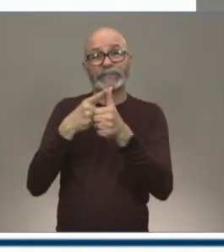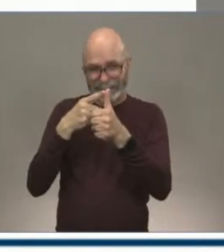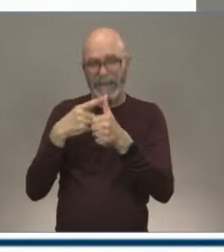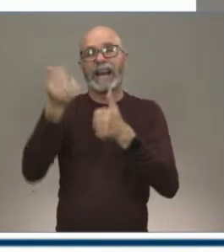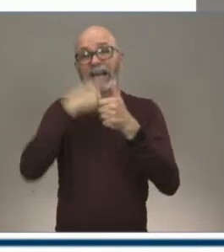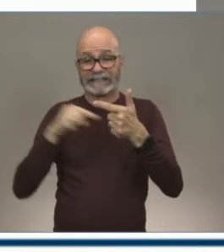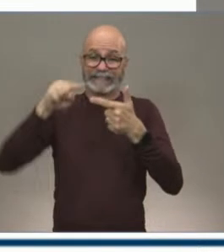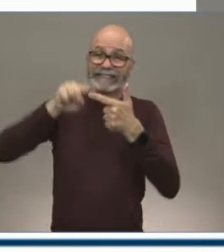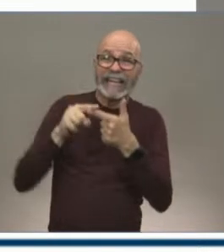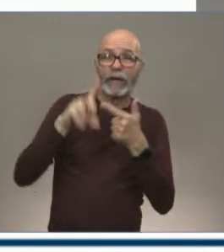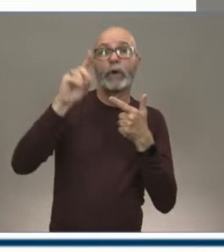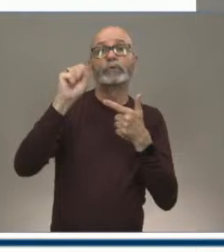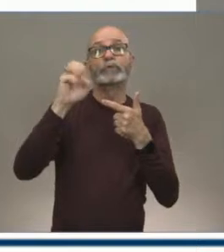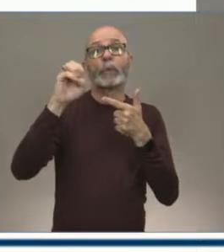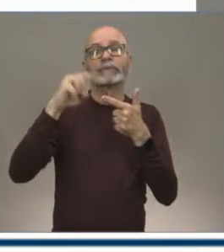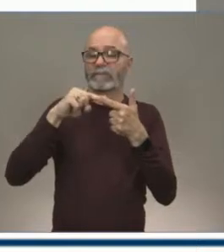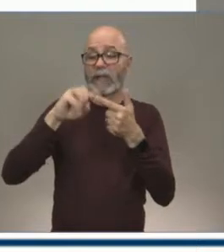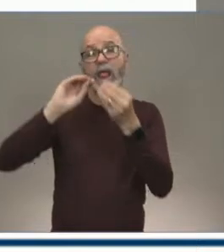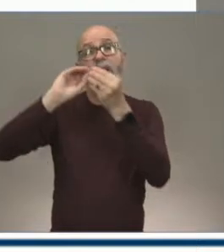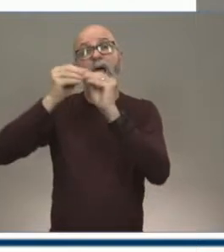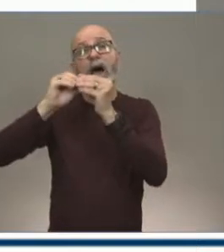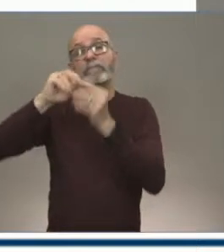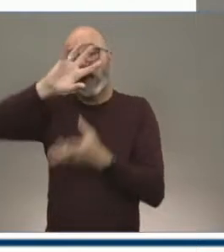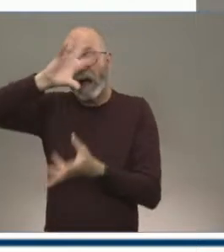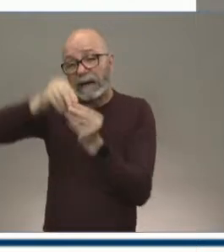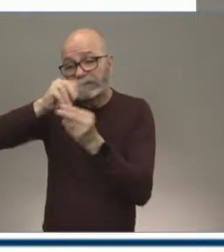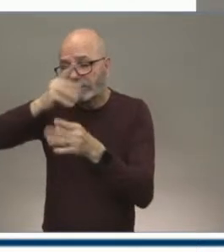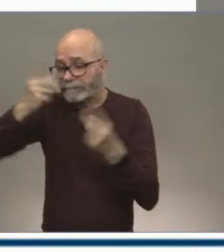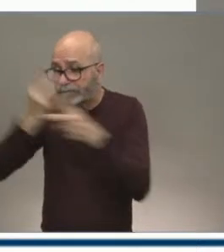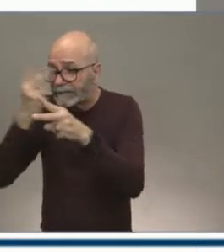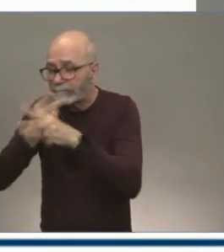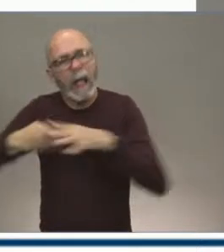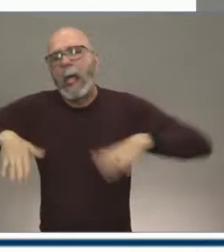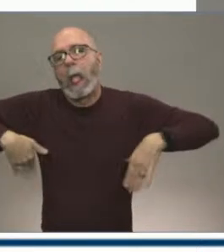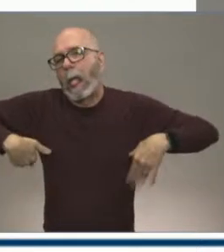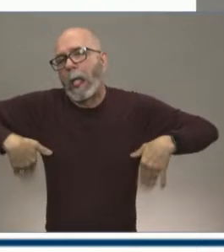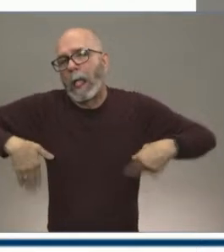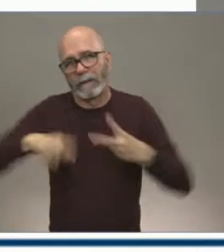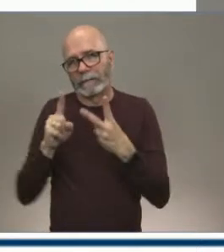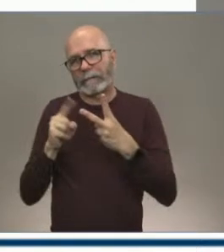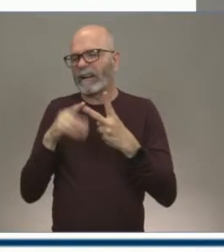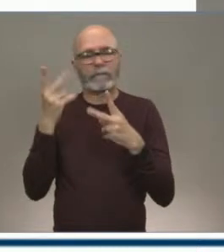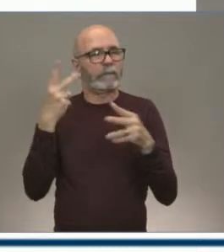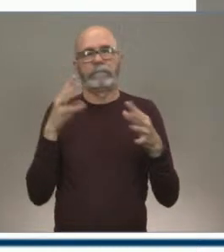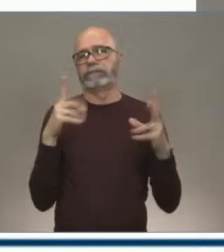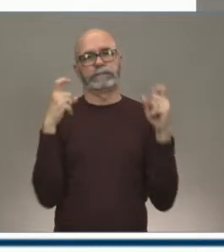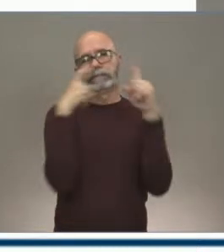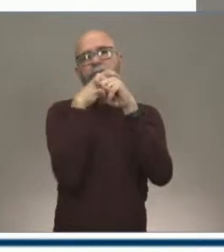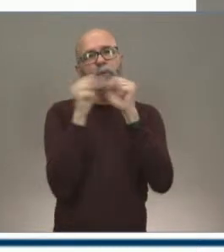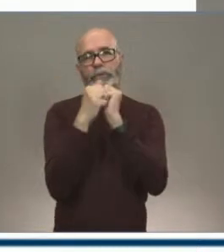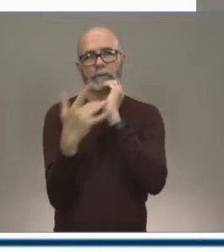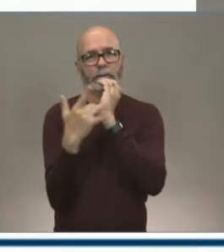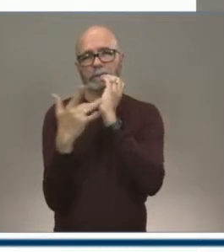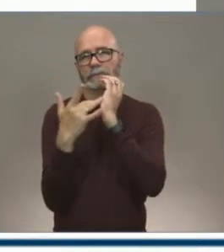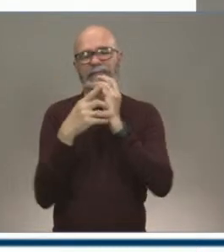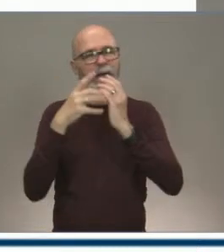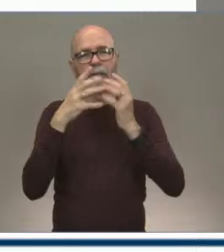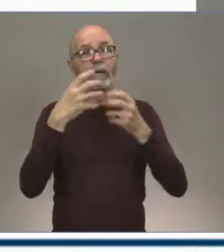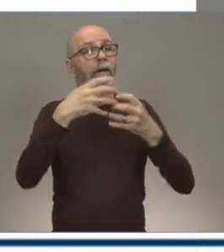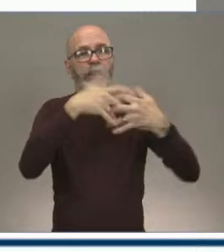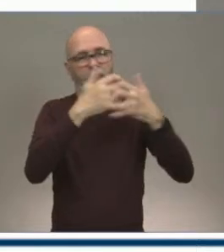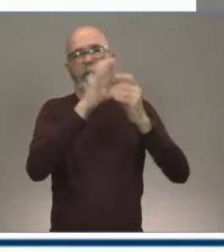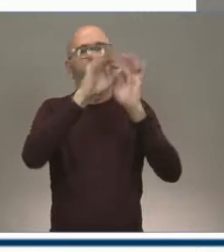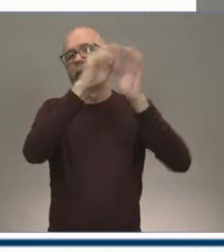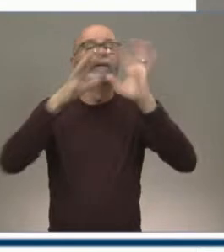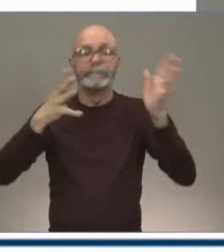available at this right now for this briefing, simply due to a technical problem. But when these numbers are available, they'll be